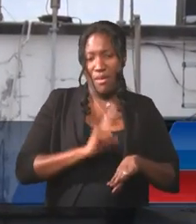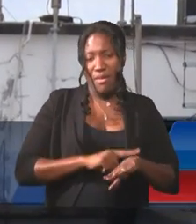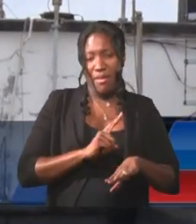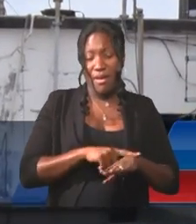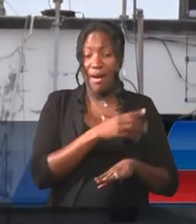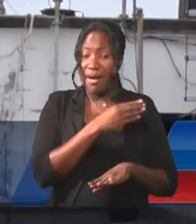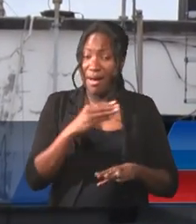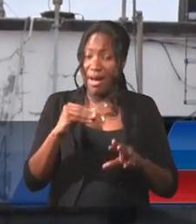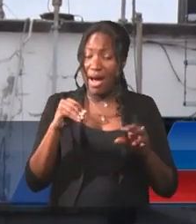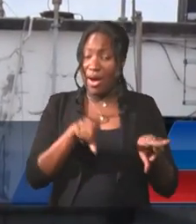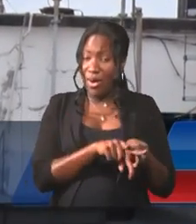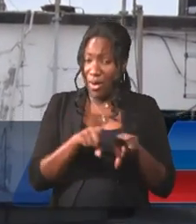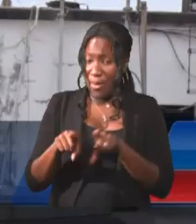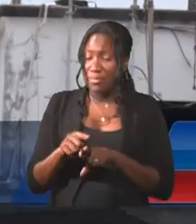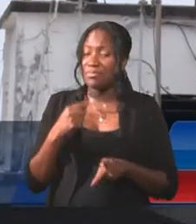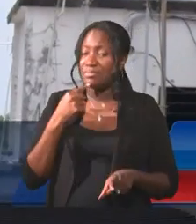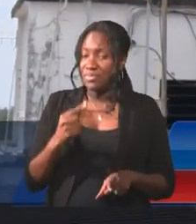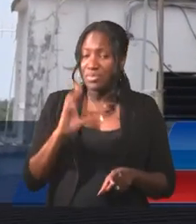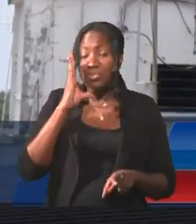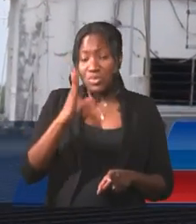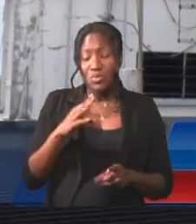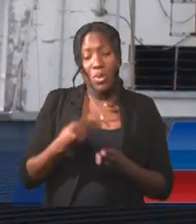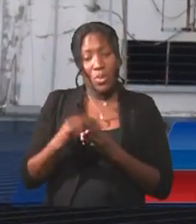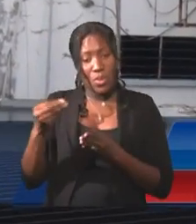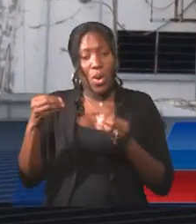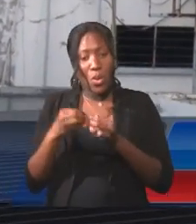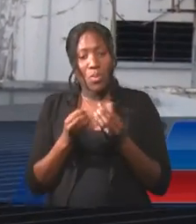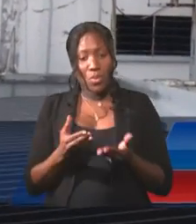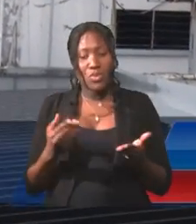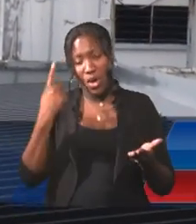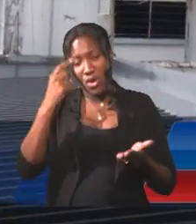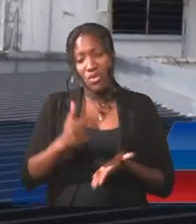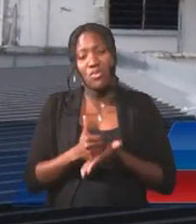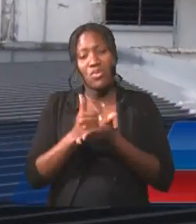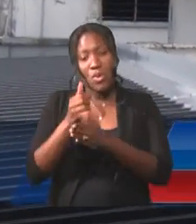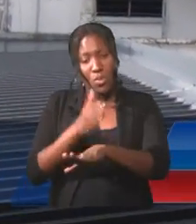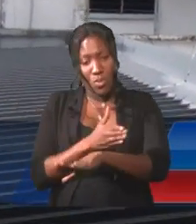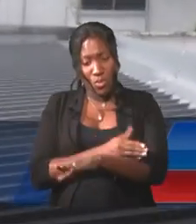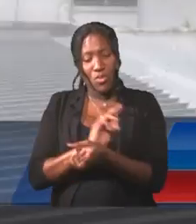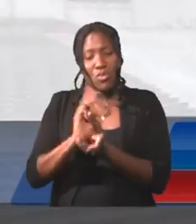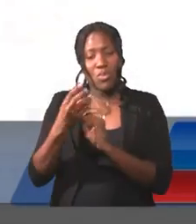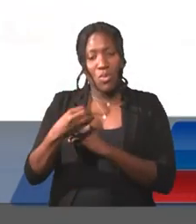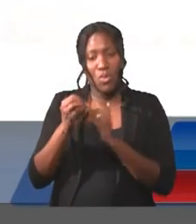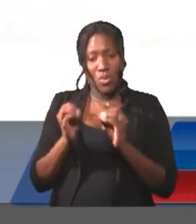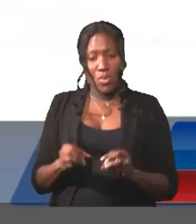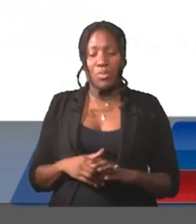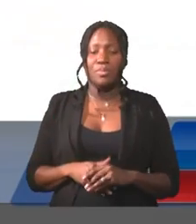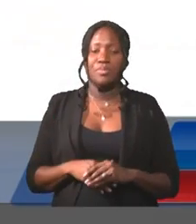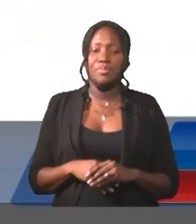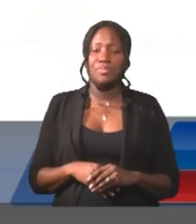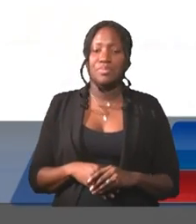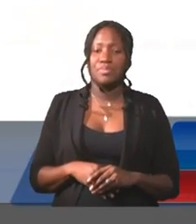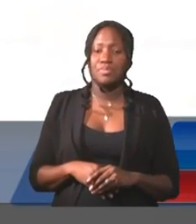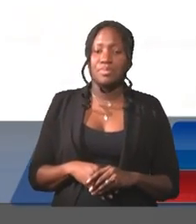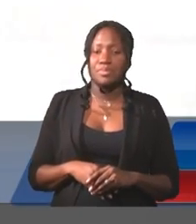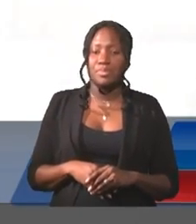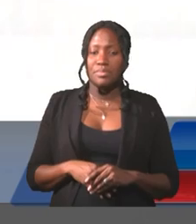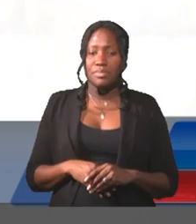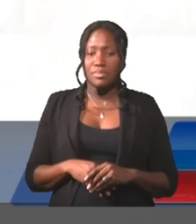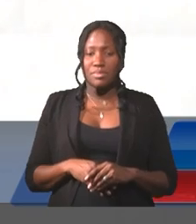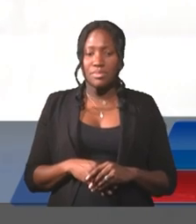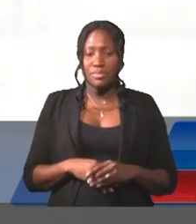Minister Gonzalez said there may be further incoming resources to enhance the Met Service's capacity. A new